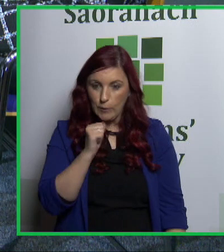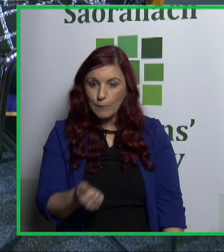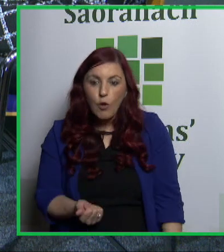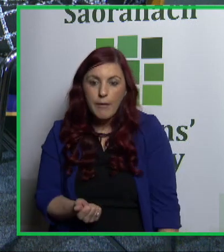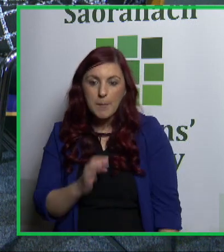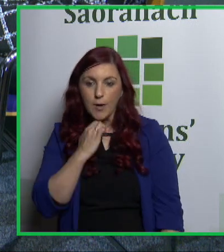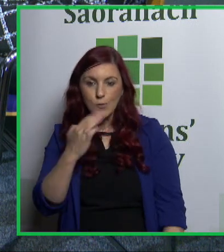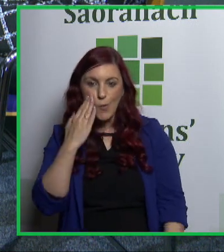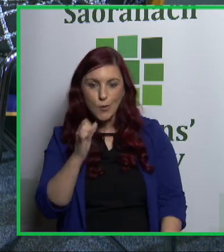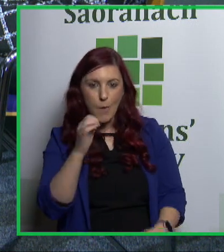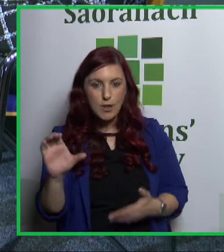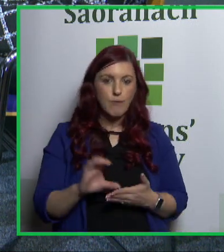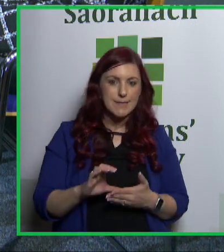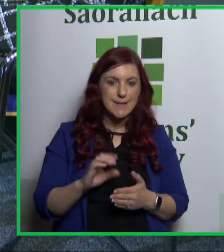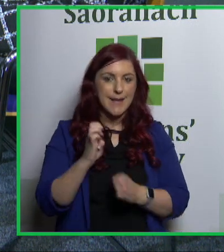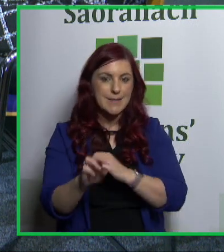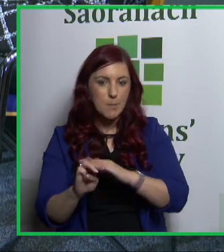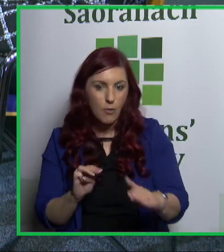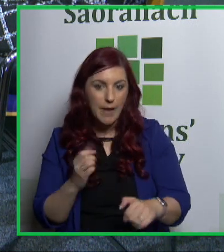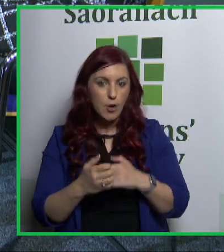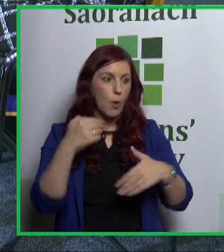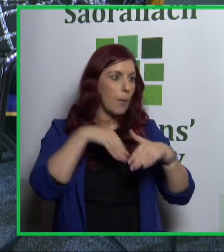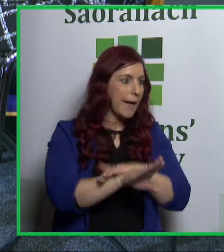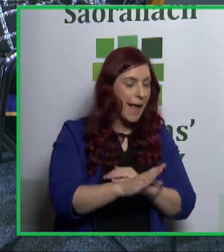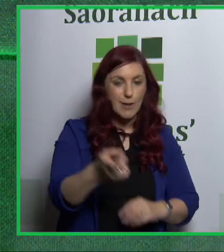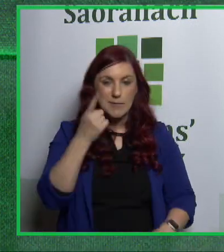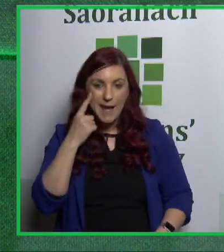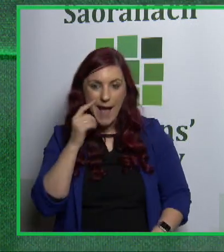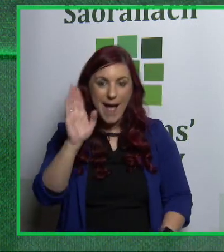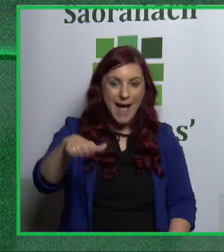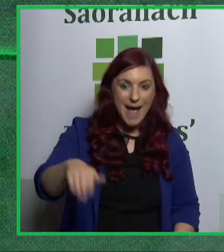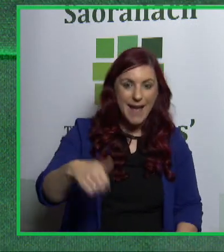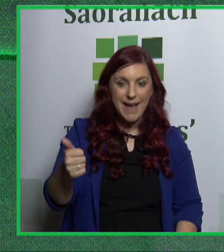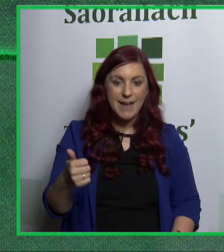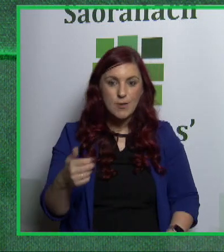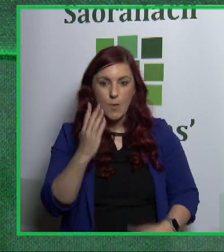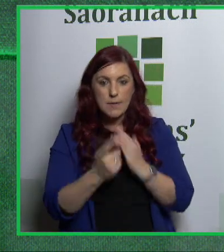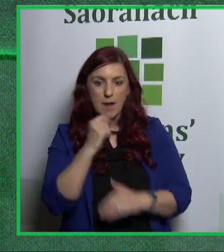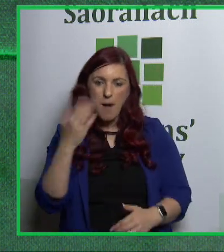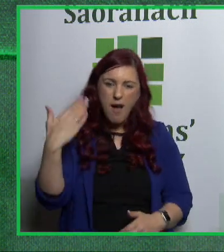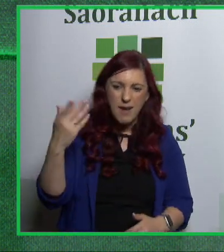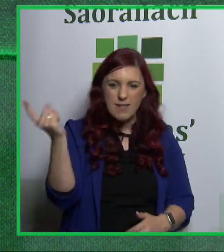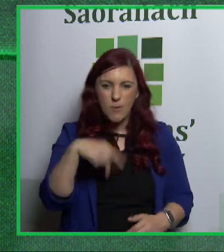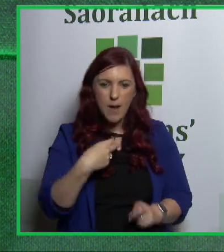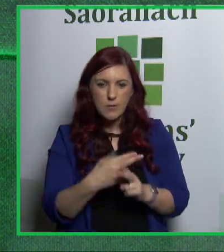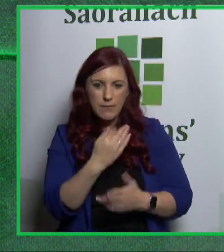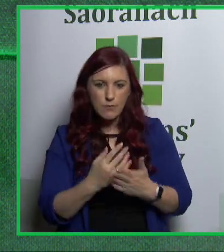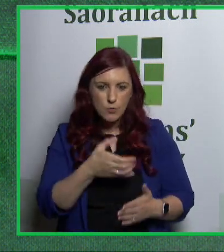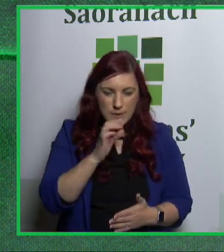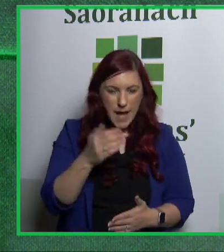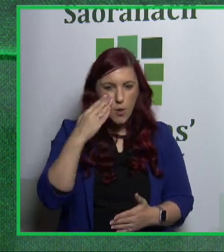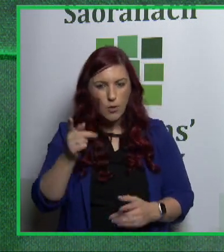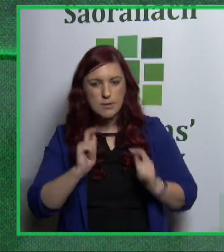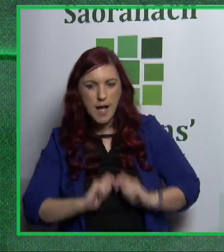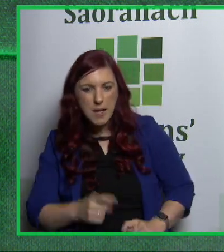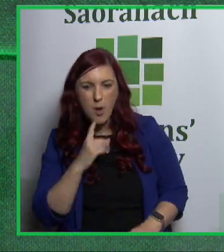month, and you've just got off the end of your 12-hour shift, and your co-workers say, hey, let's go out and have a couple of drinks. I know you're very tired, but if you take a